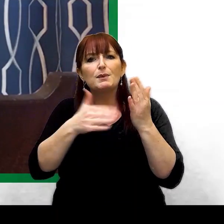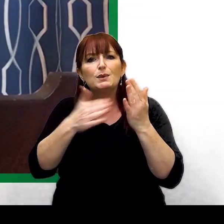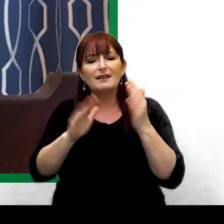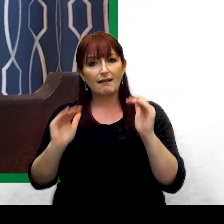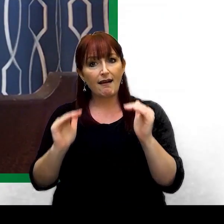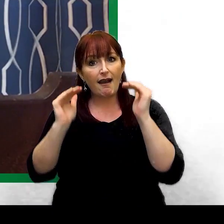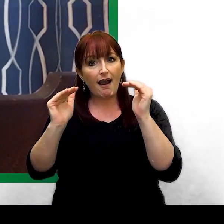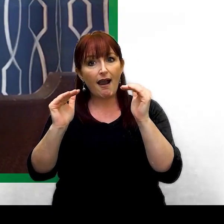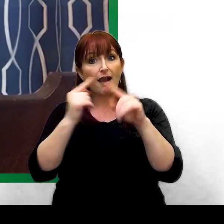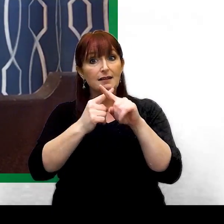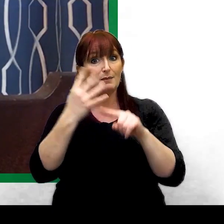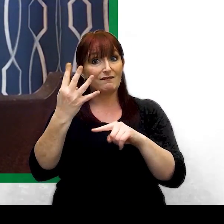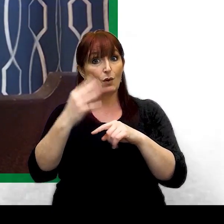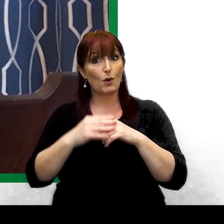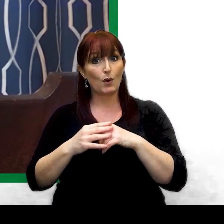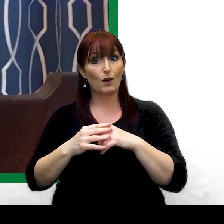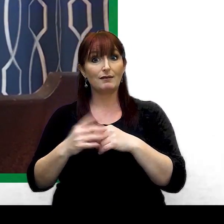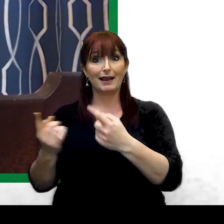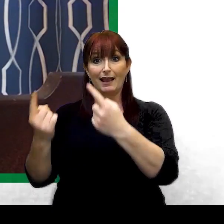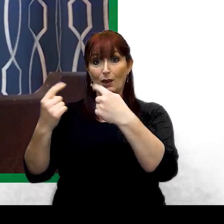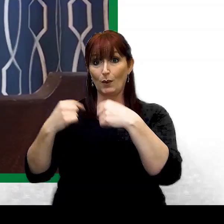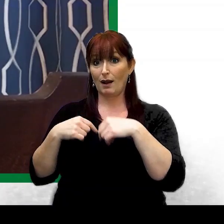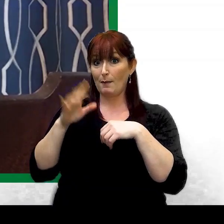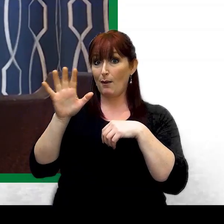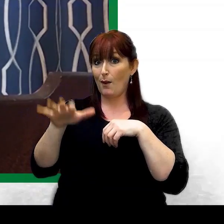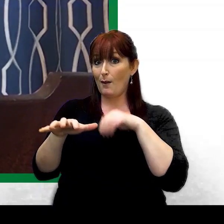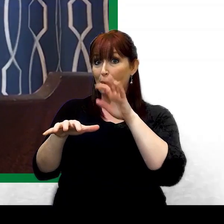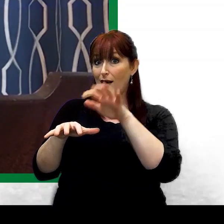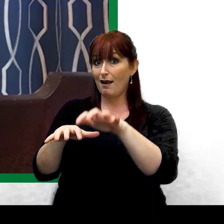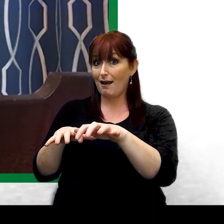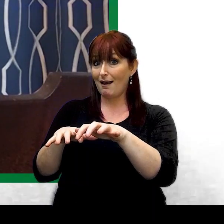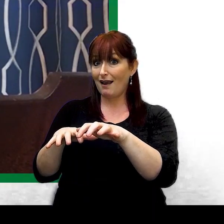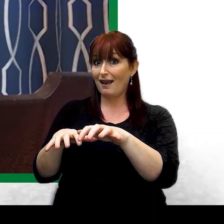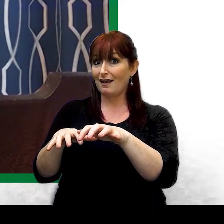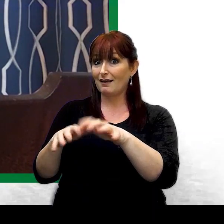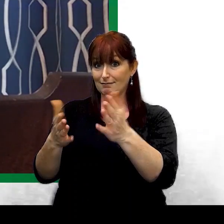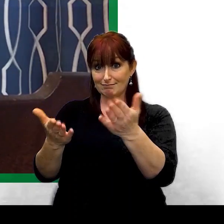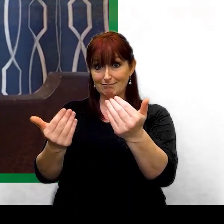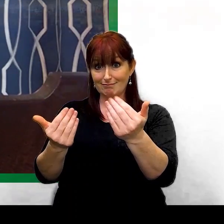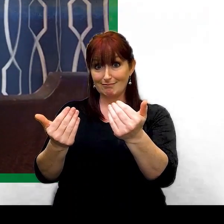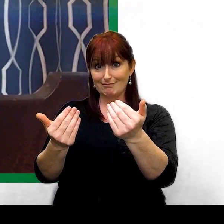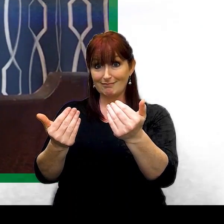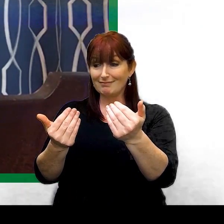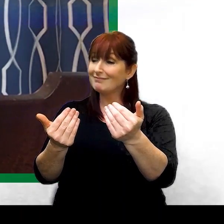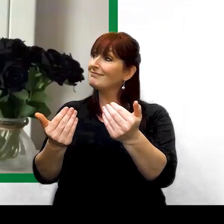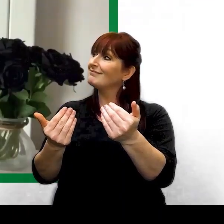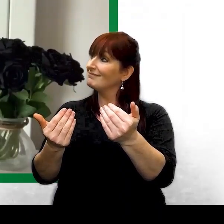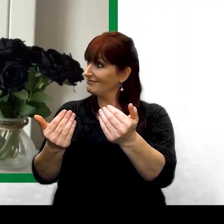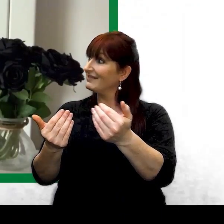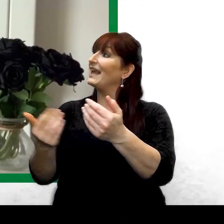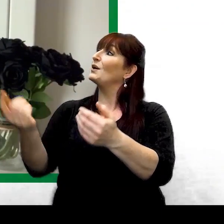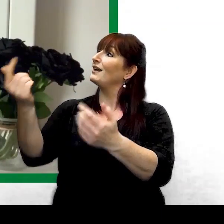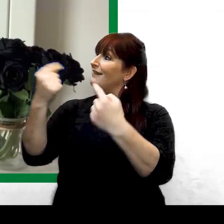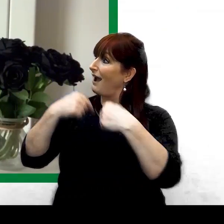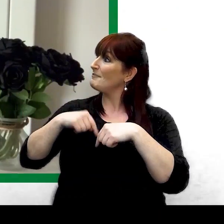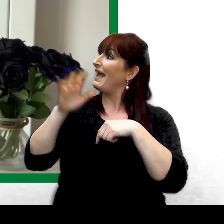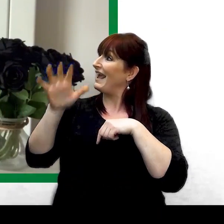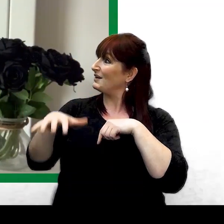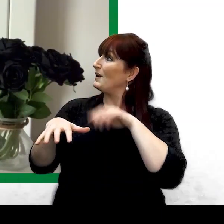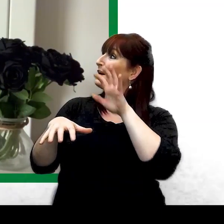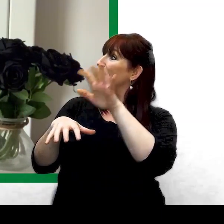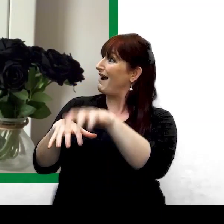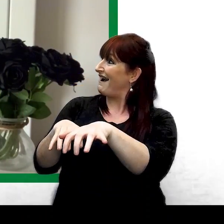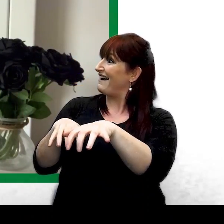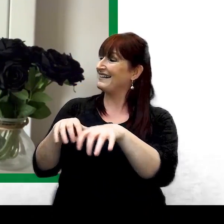4 times here. Ingonyama Nengwe Wema. Have a go. 3, 4, 1. Ingonyama